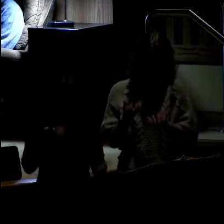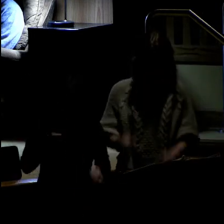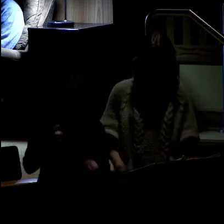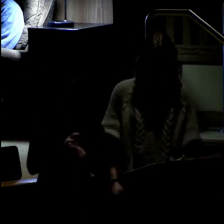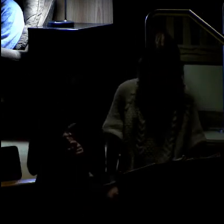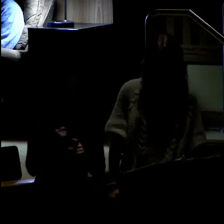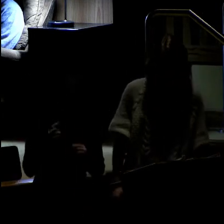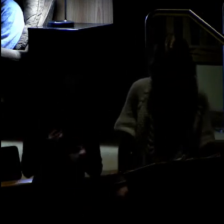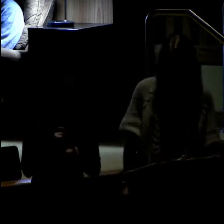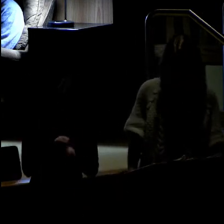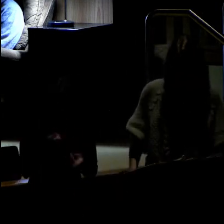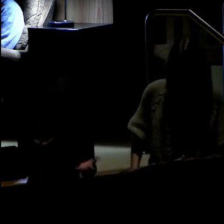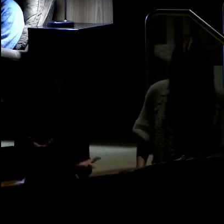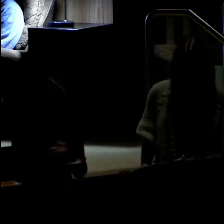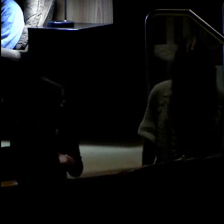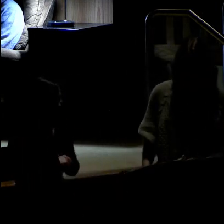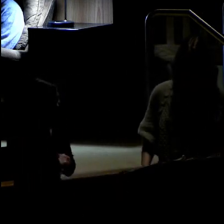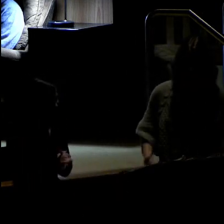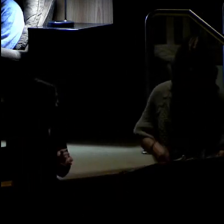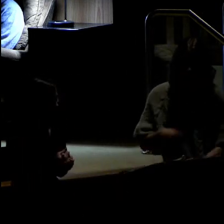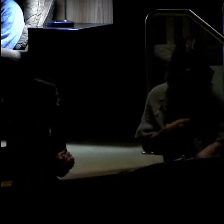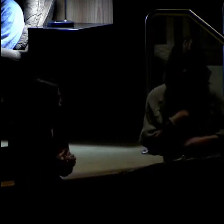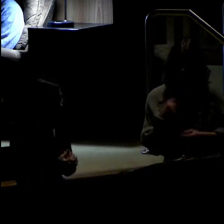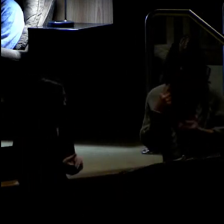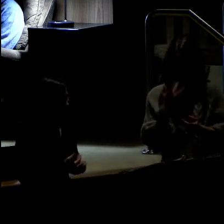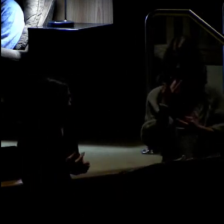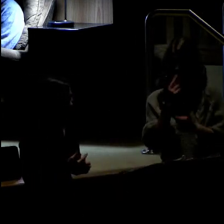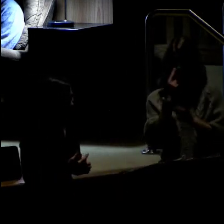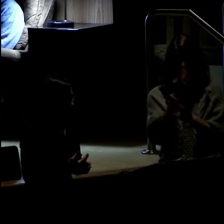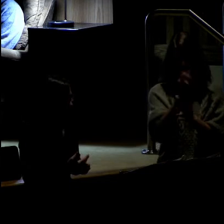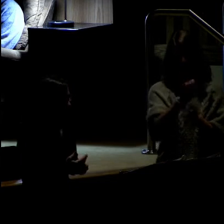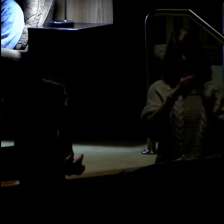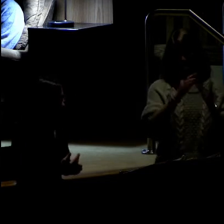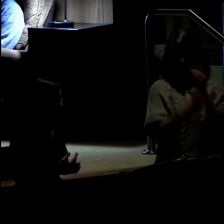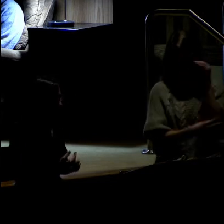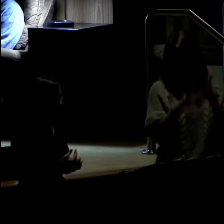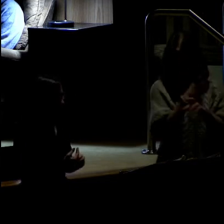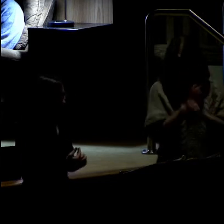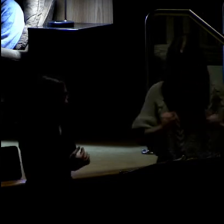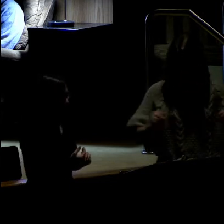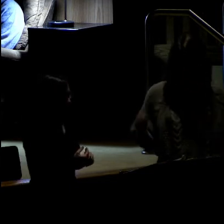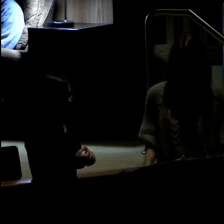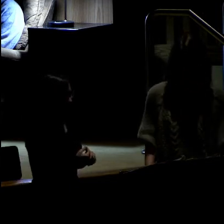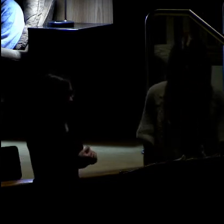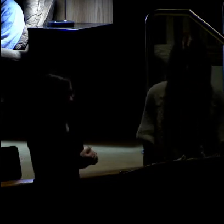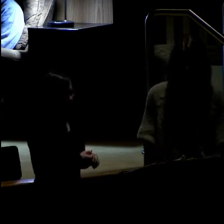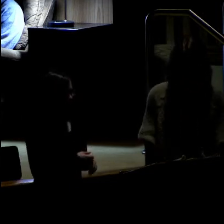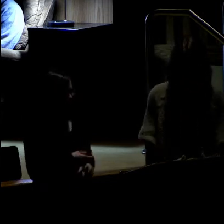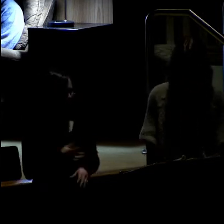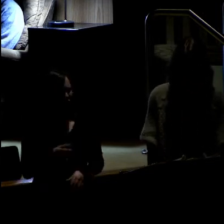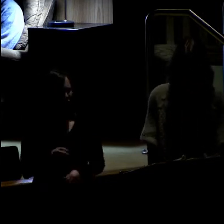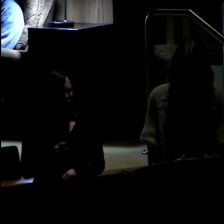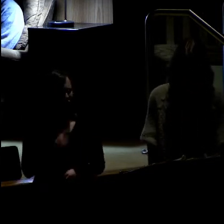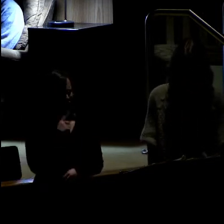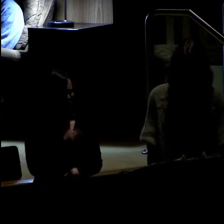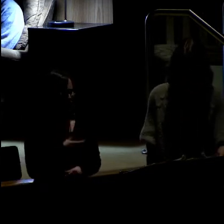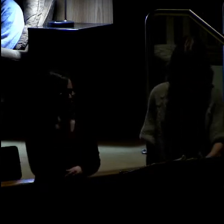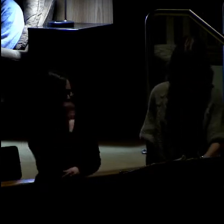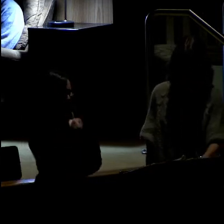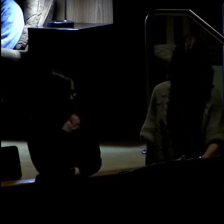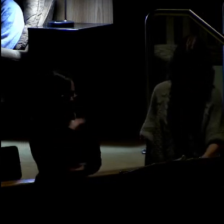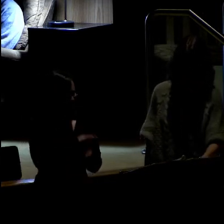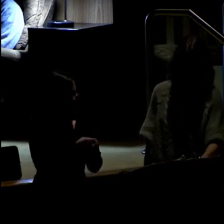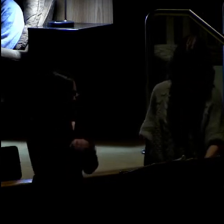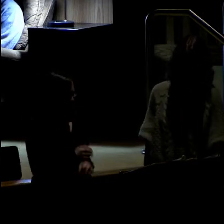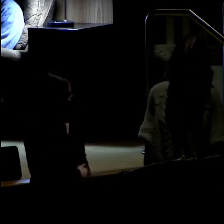We don't. We'd rather much see that poor family saved. Now wouldn't we, Becky? Yeah, I guess that'd be nice. Good.